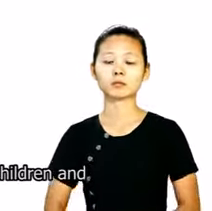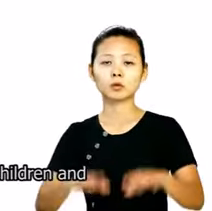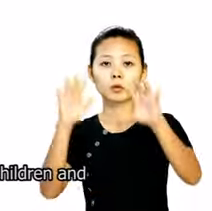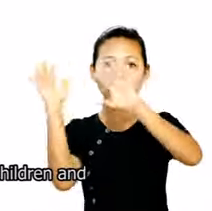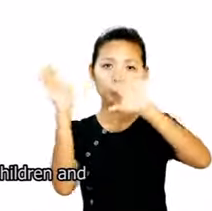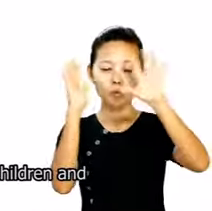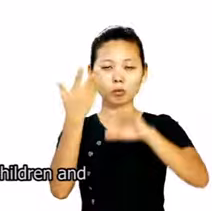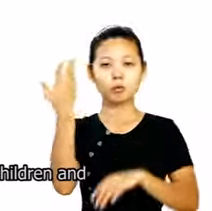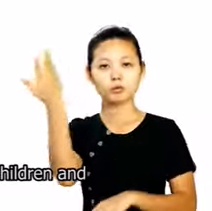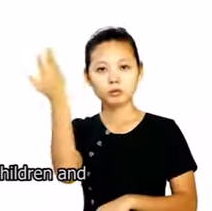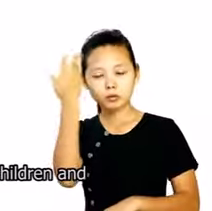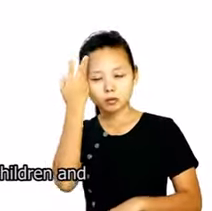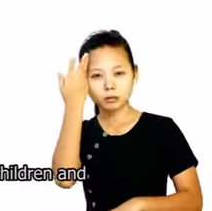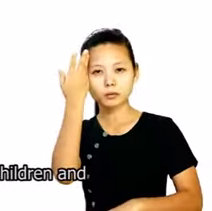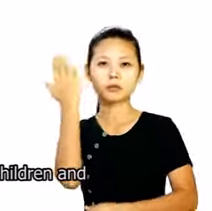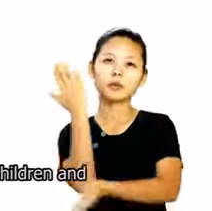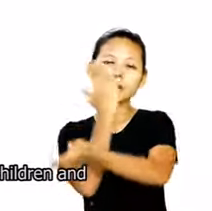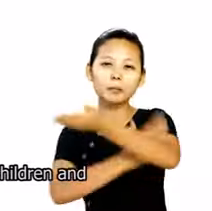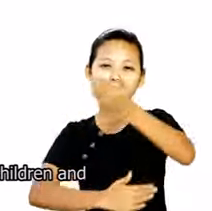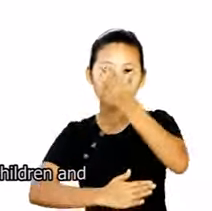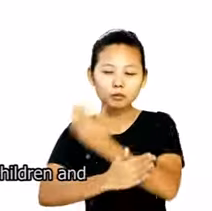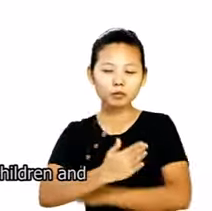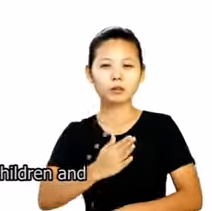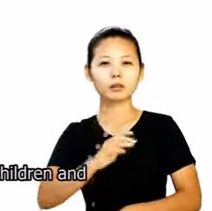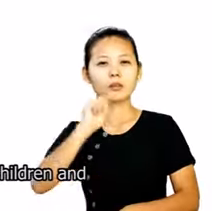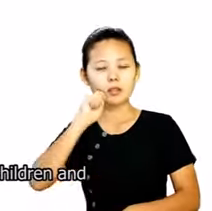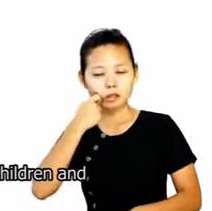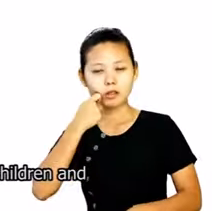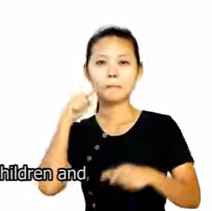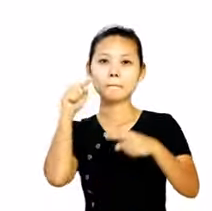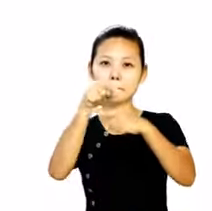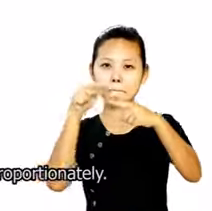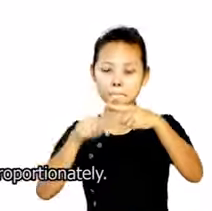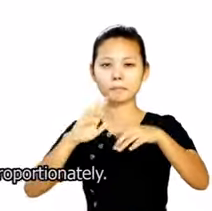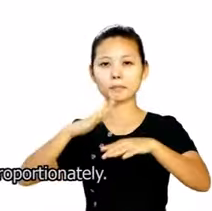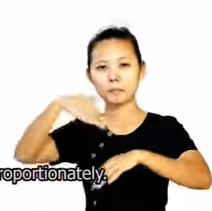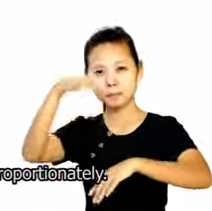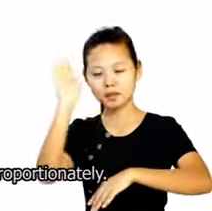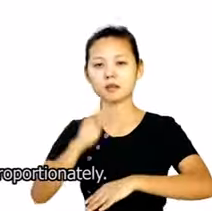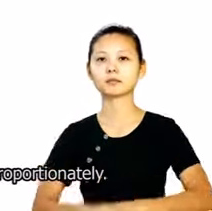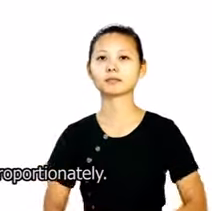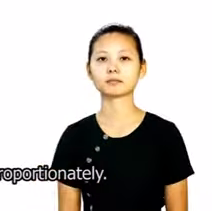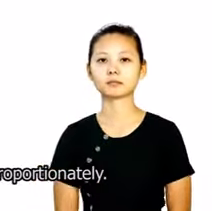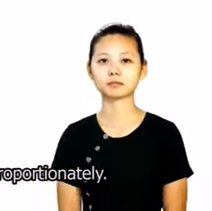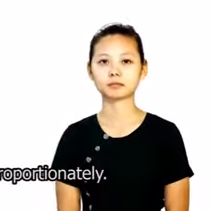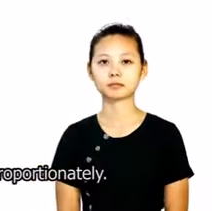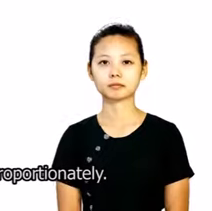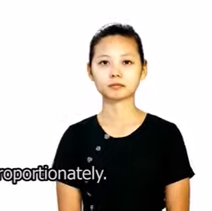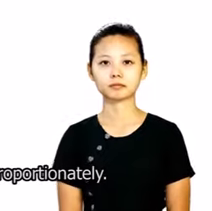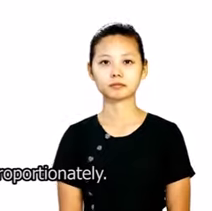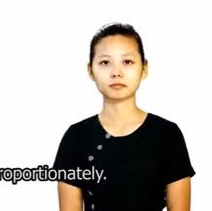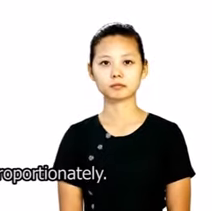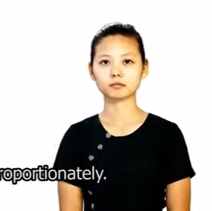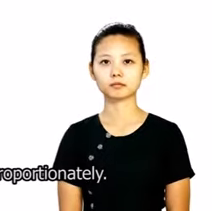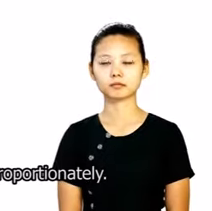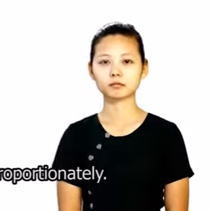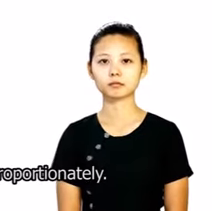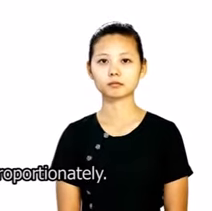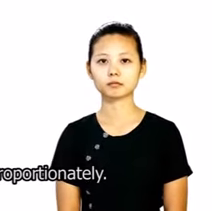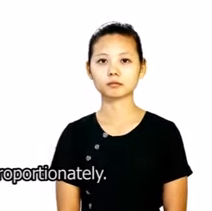However, women, men, older people, children, and persons with disabilities are